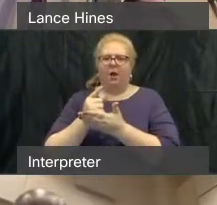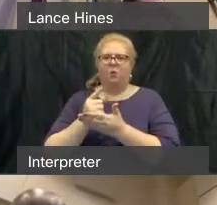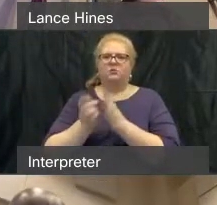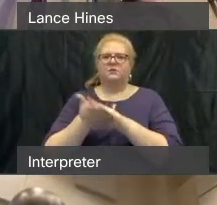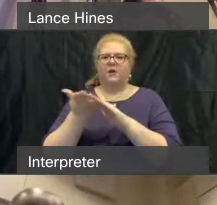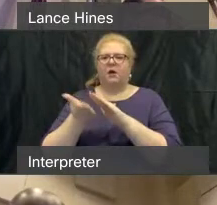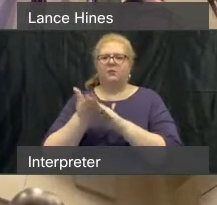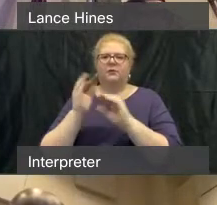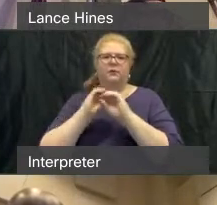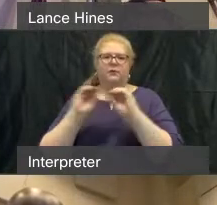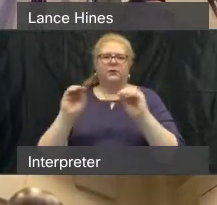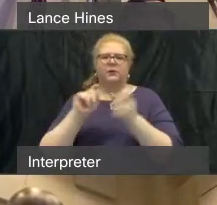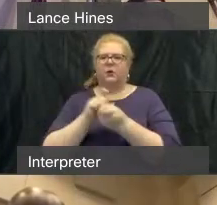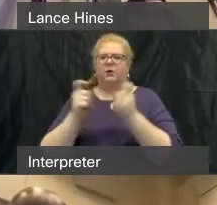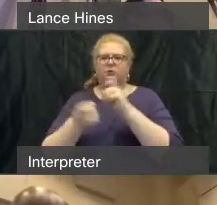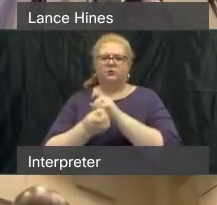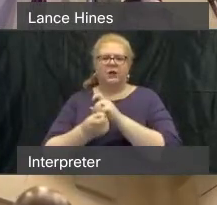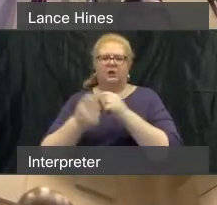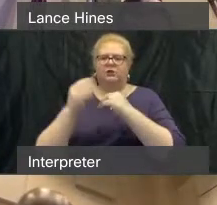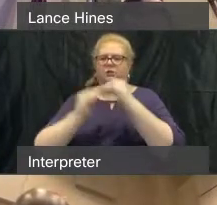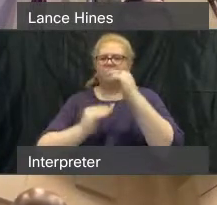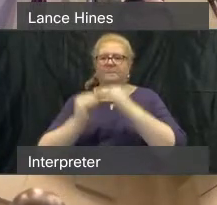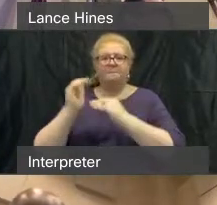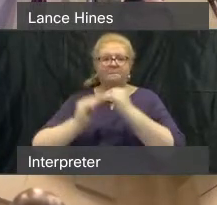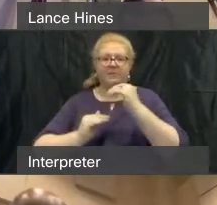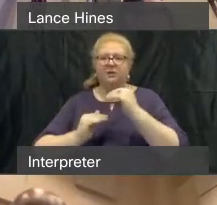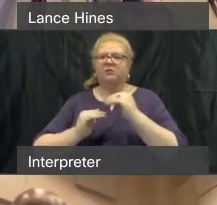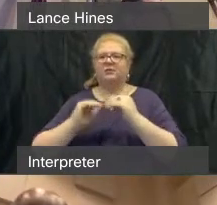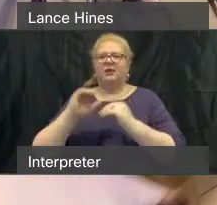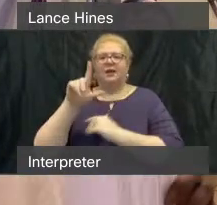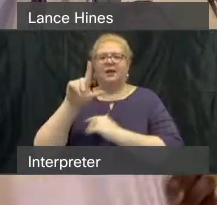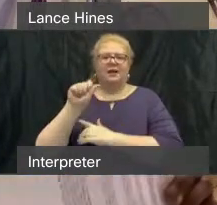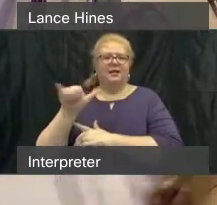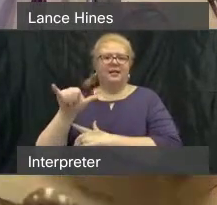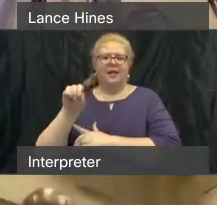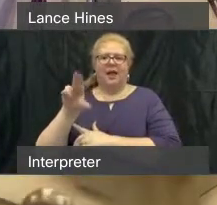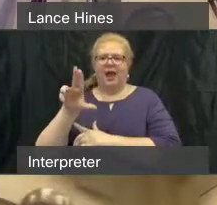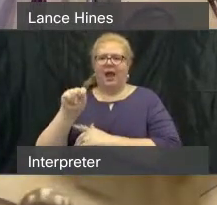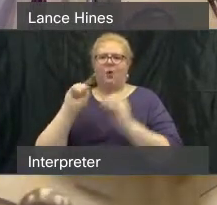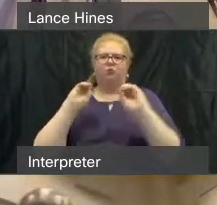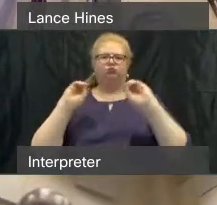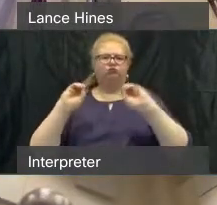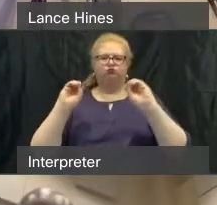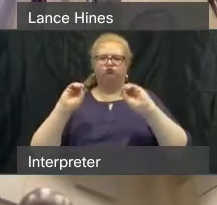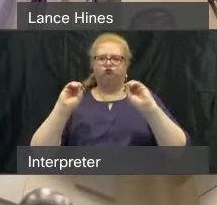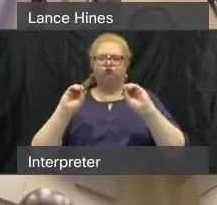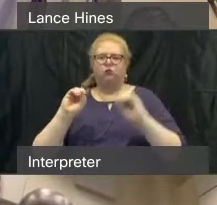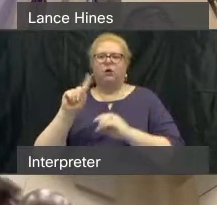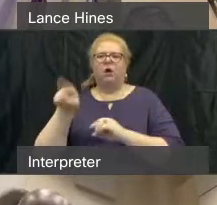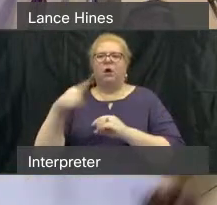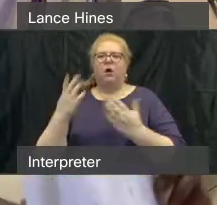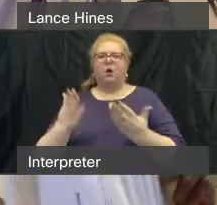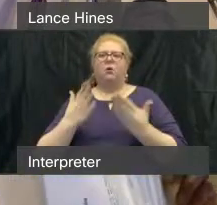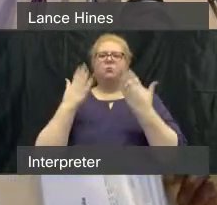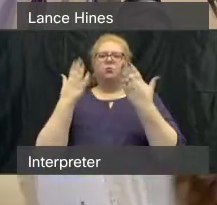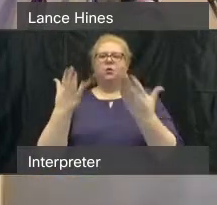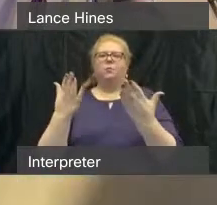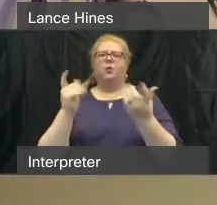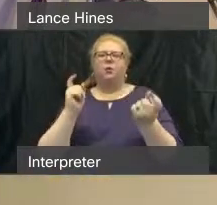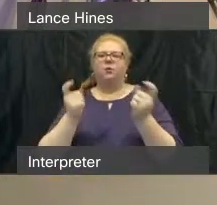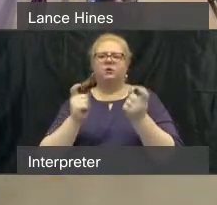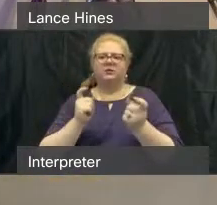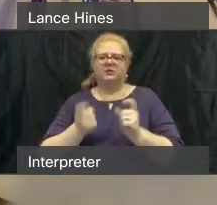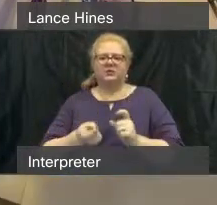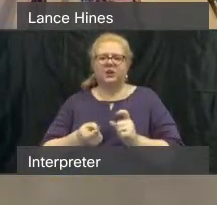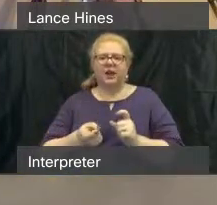changes to the existing building itself or any of the layouts. The only proposed change is to allow the sale of the